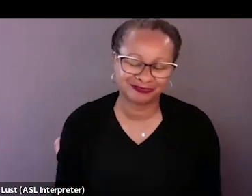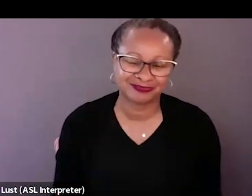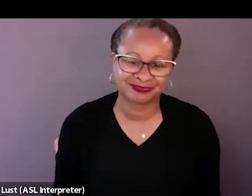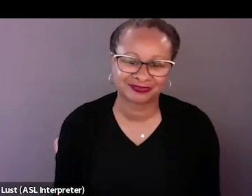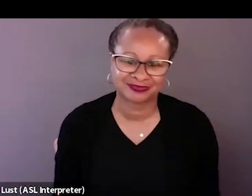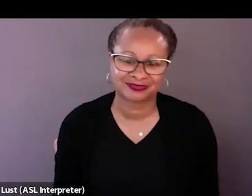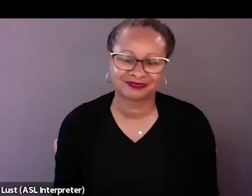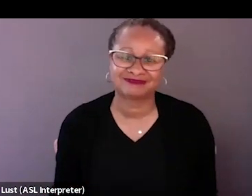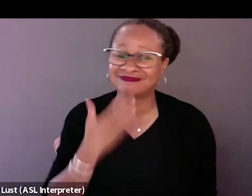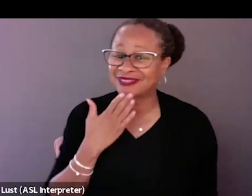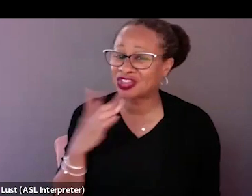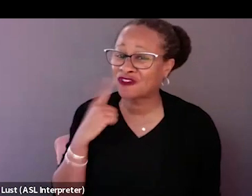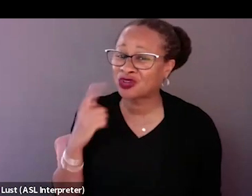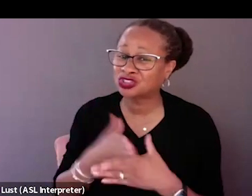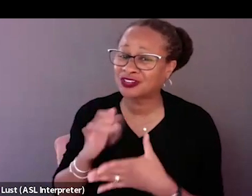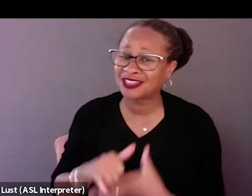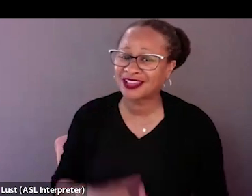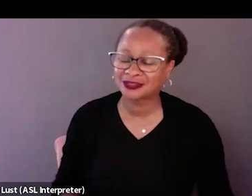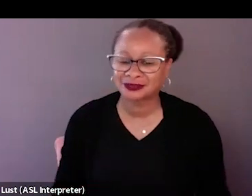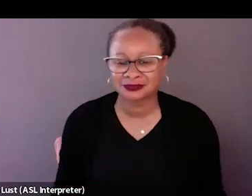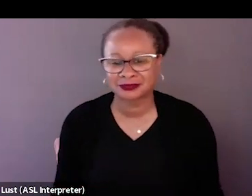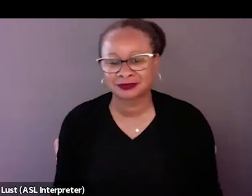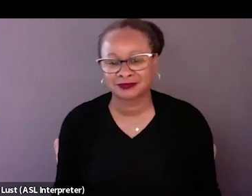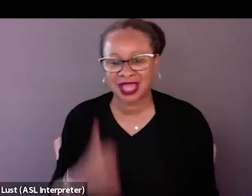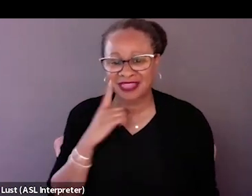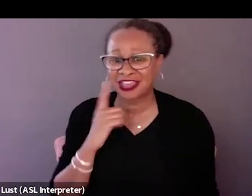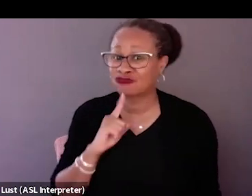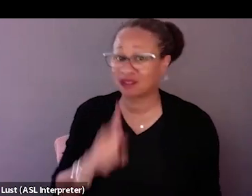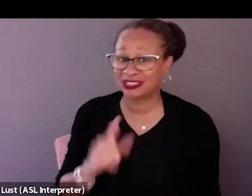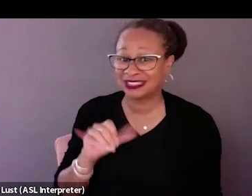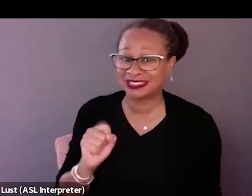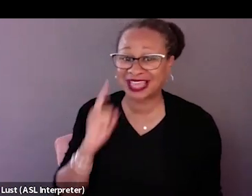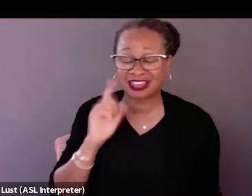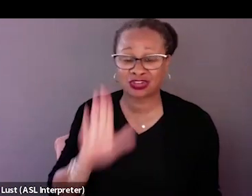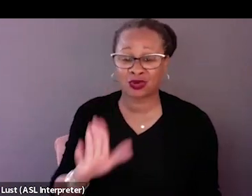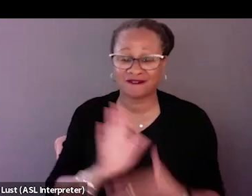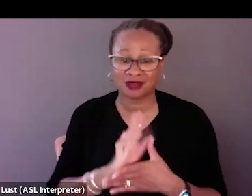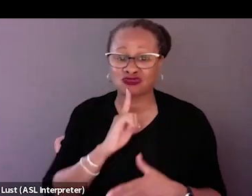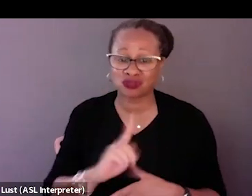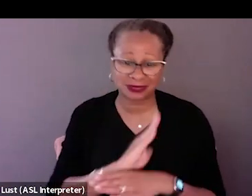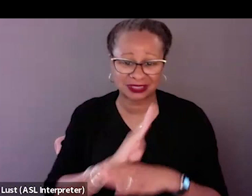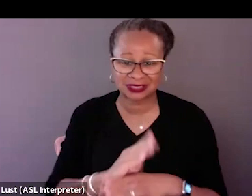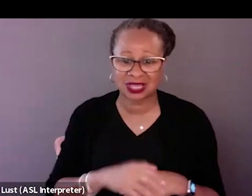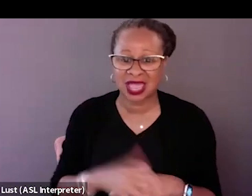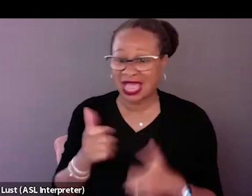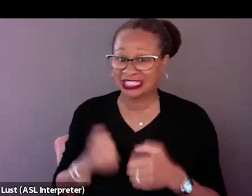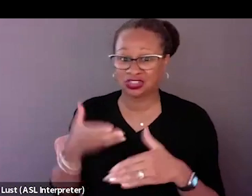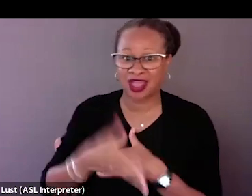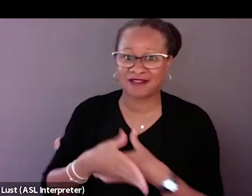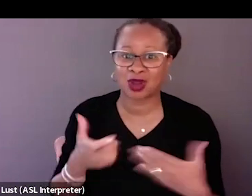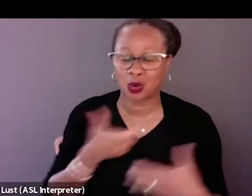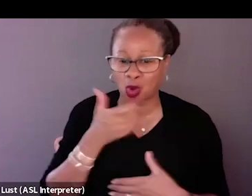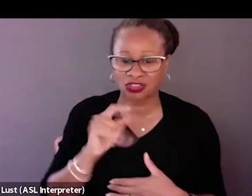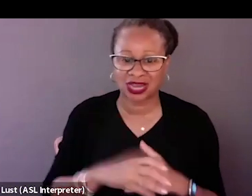Thank you so much for sharing that. And I think it really is. I think that your film genuinely will, like I texted you after I watched it.